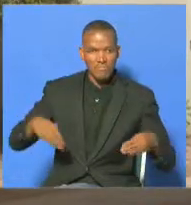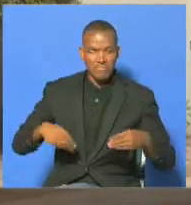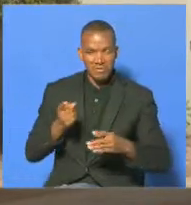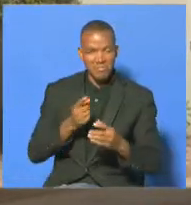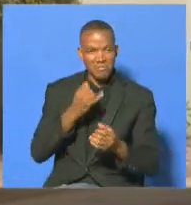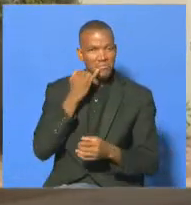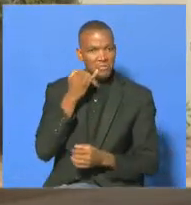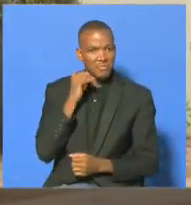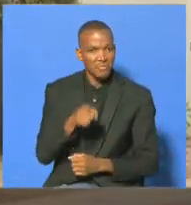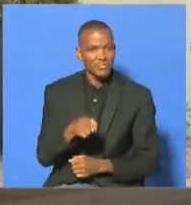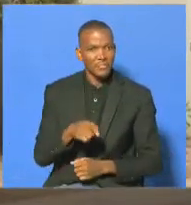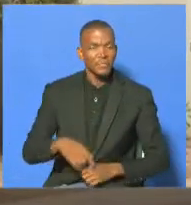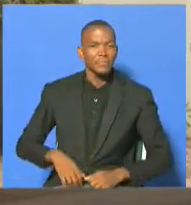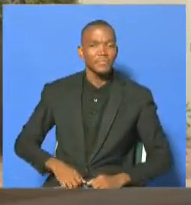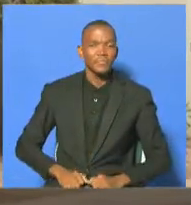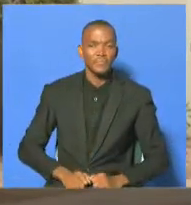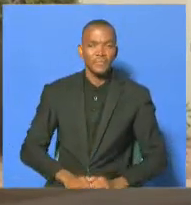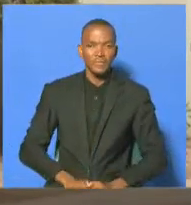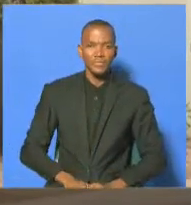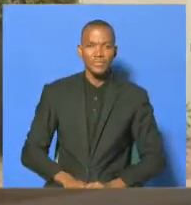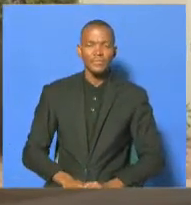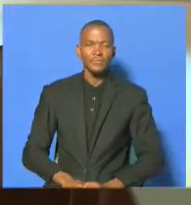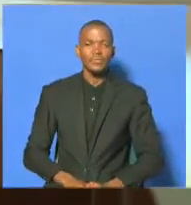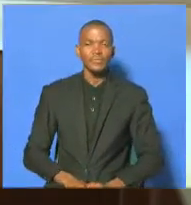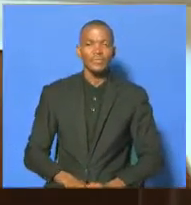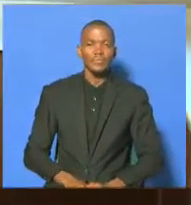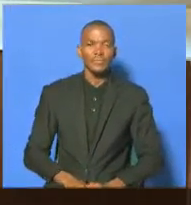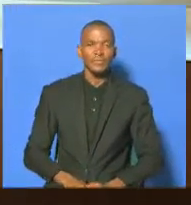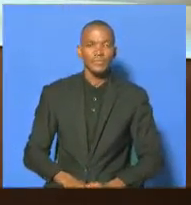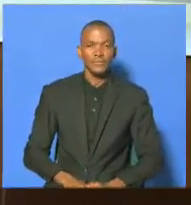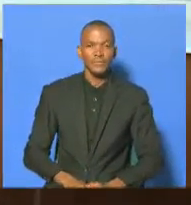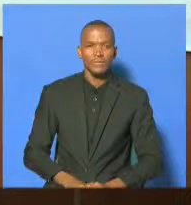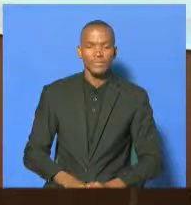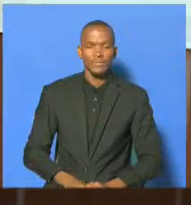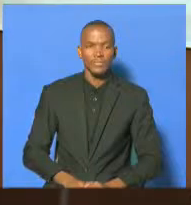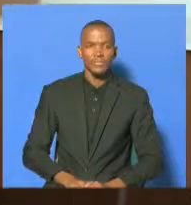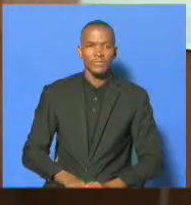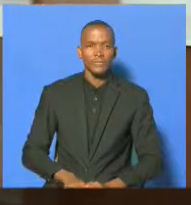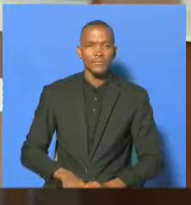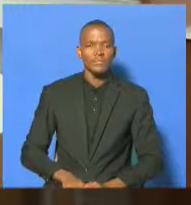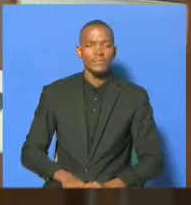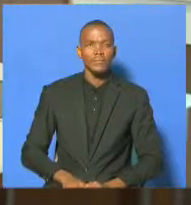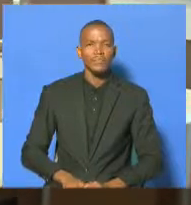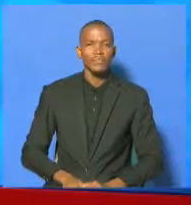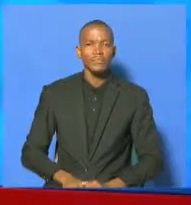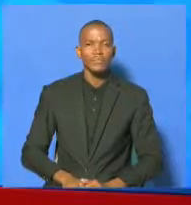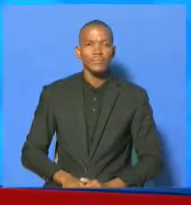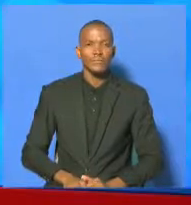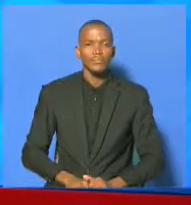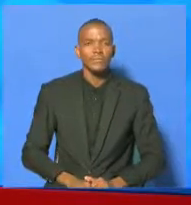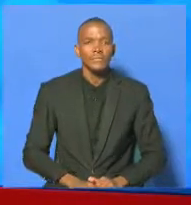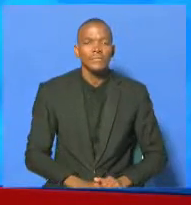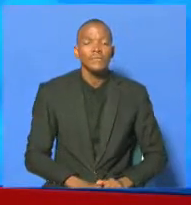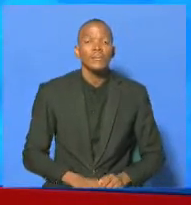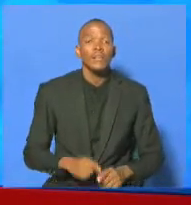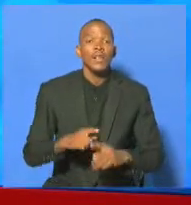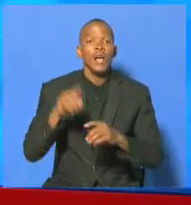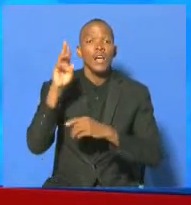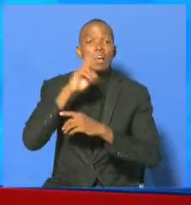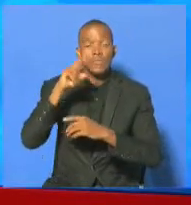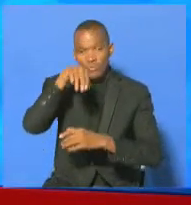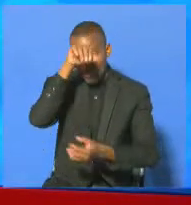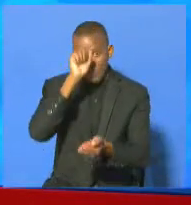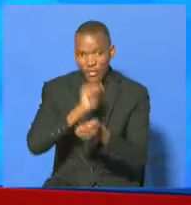scandal. Ungutle Tamage, BTV News, Gaborone. Ramoswa police